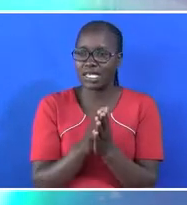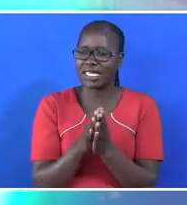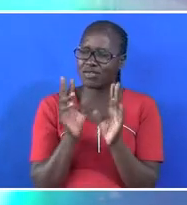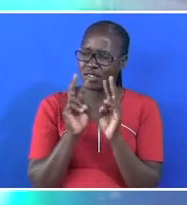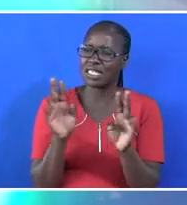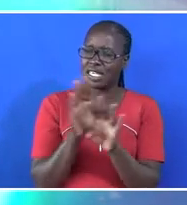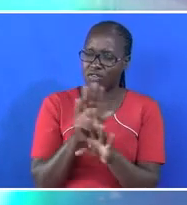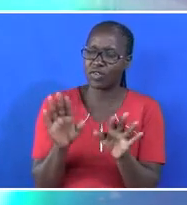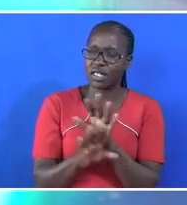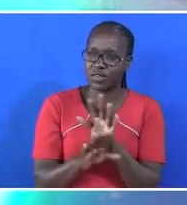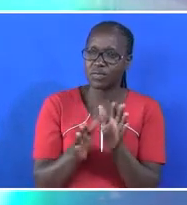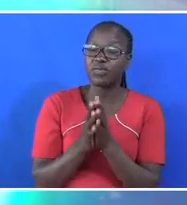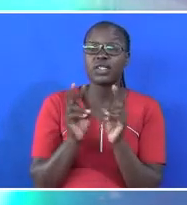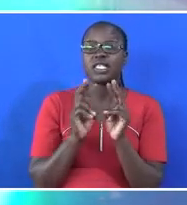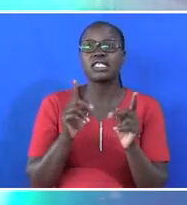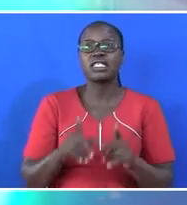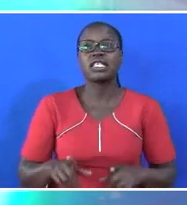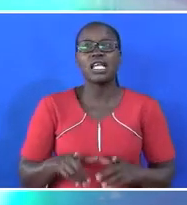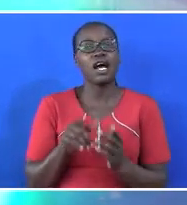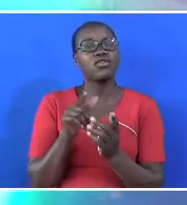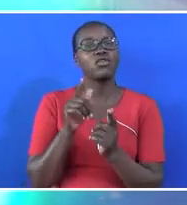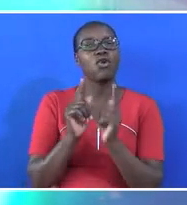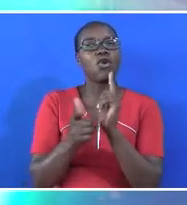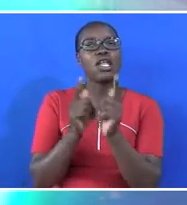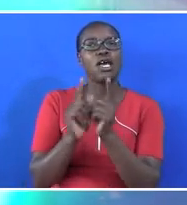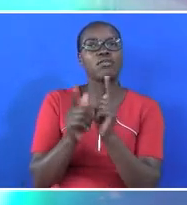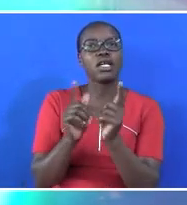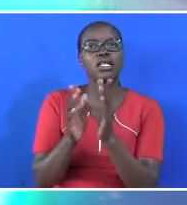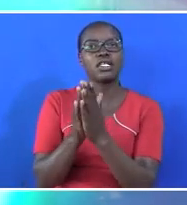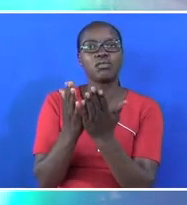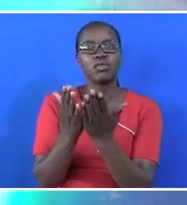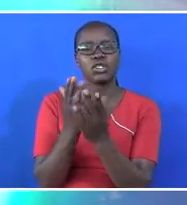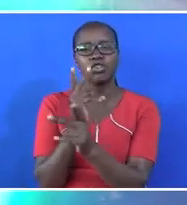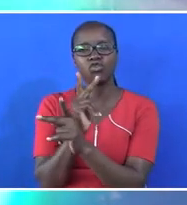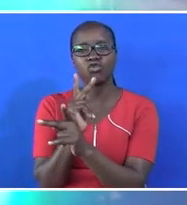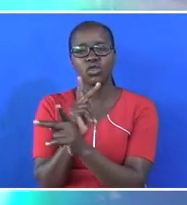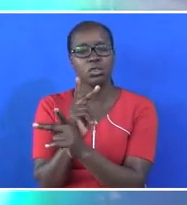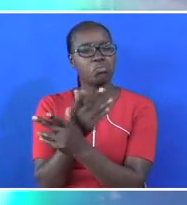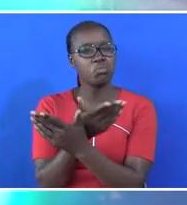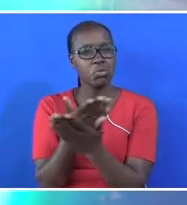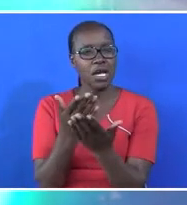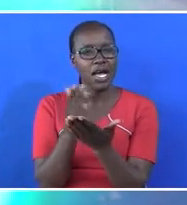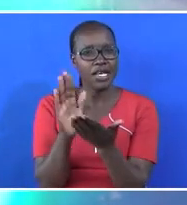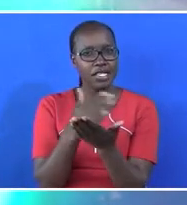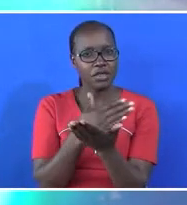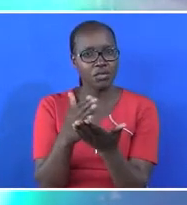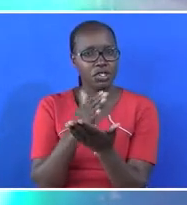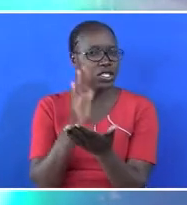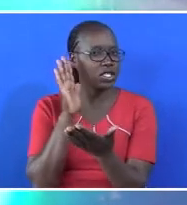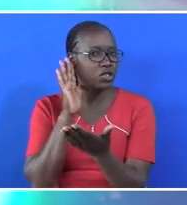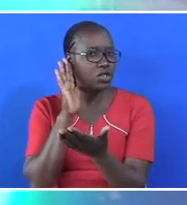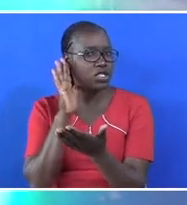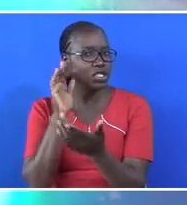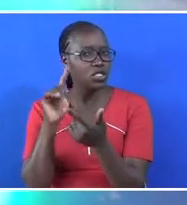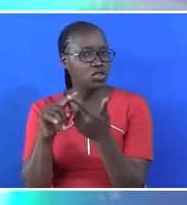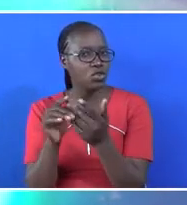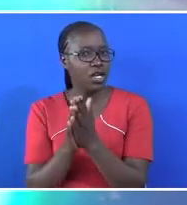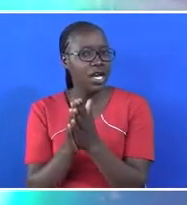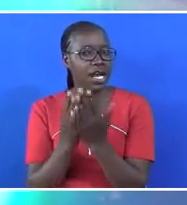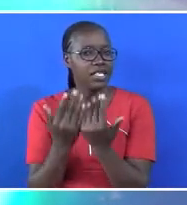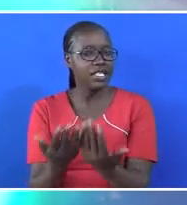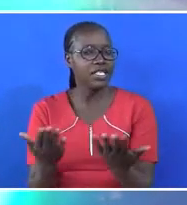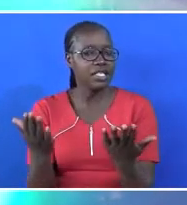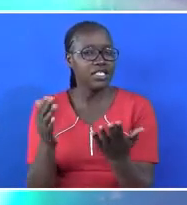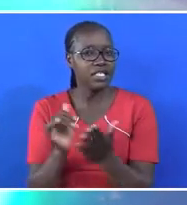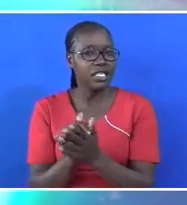everything. They have seen your library and the books that you keep and the music that you listen to. The things